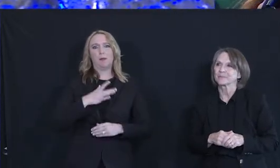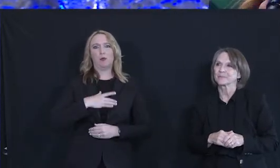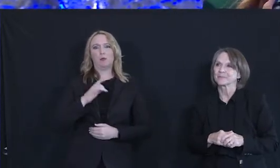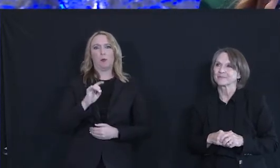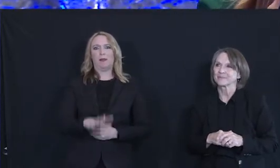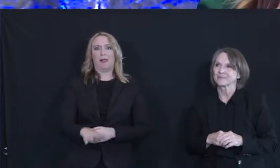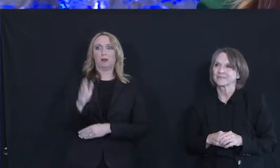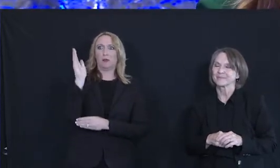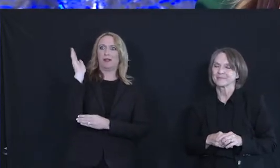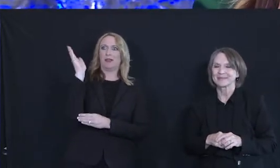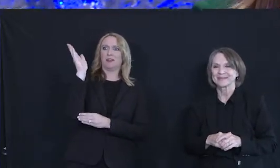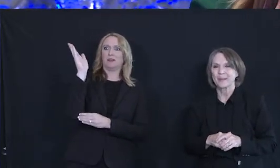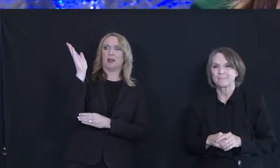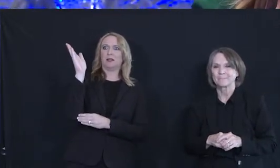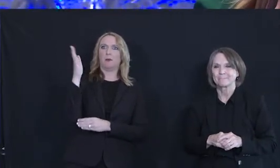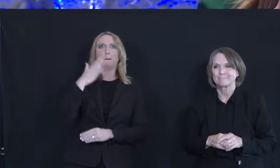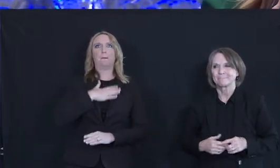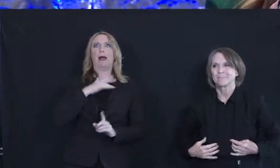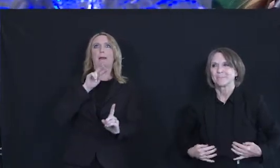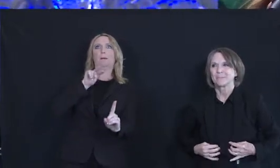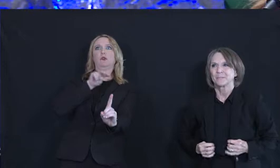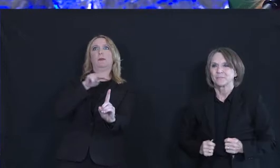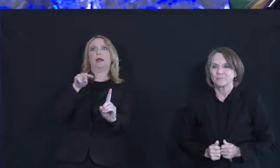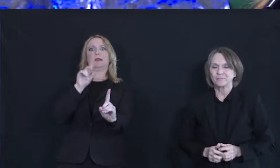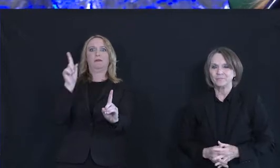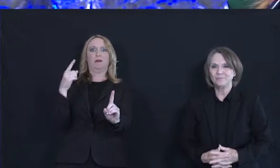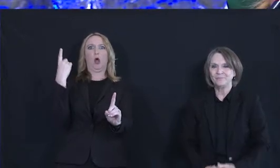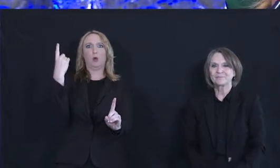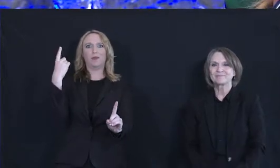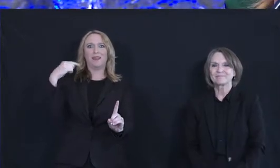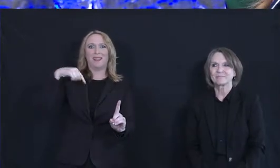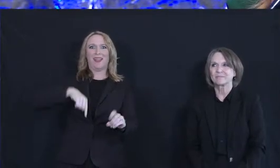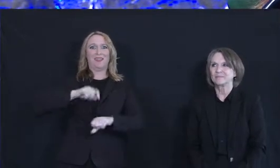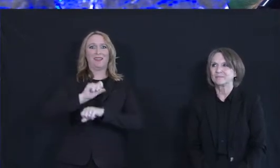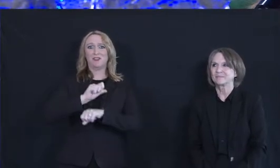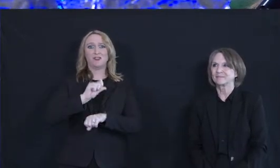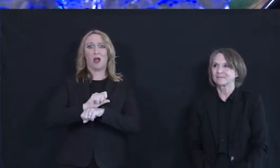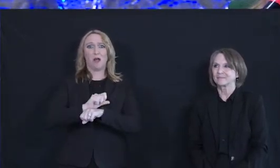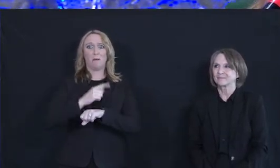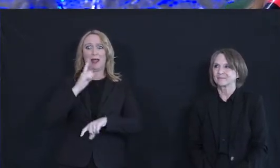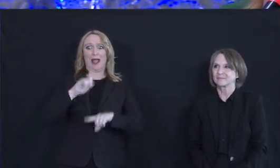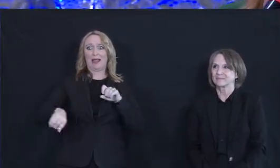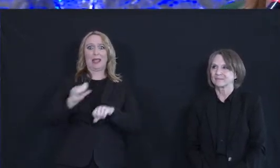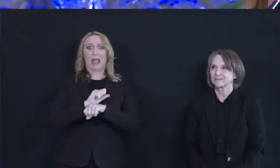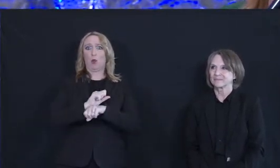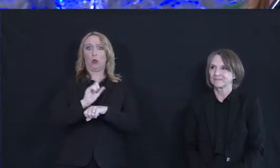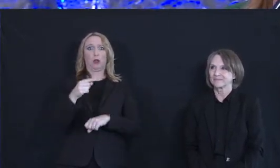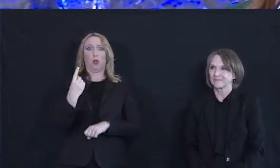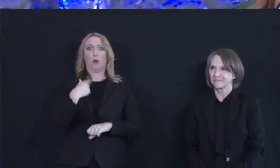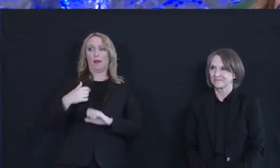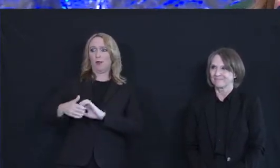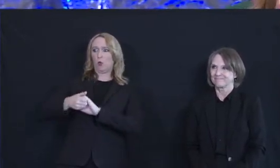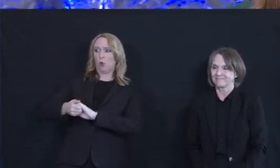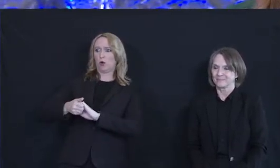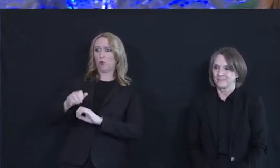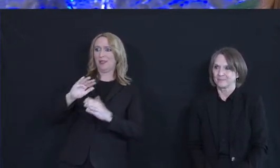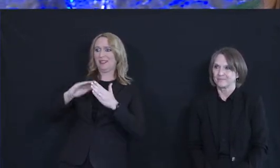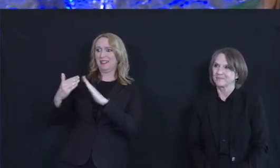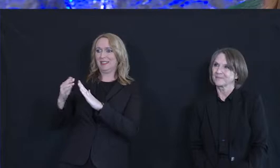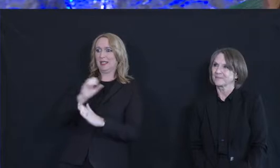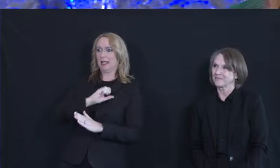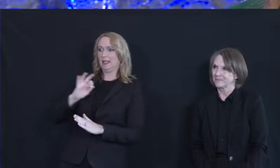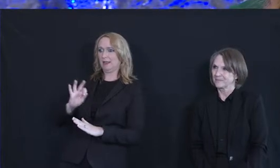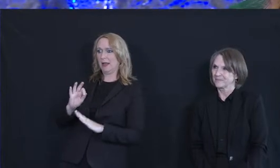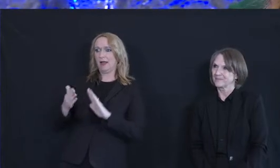kind of seems like it's from a first person point of view because frankly this job is not singular you do it with a city council with a city staff and importantly with business